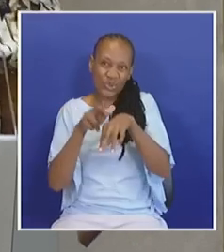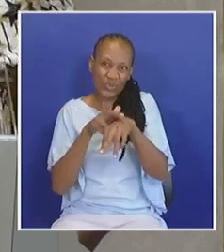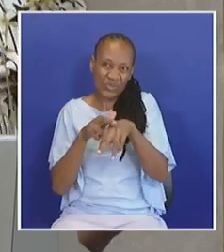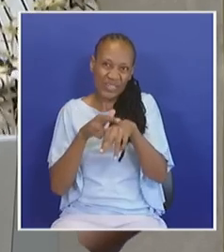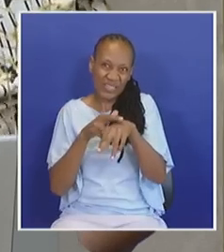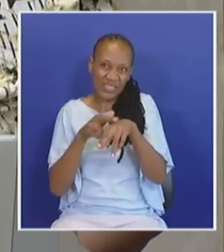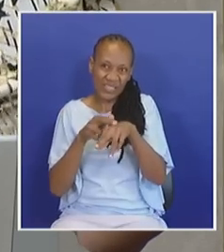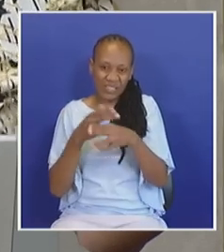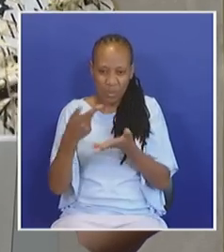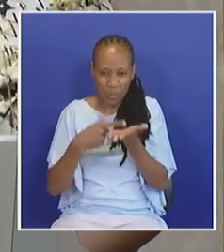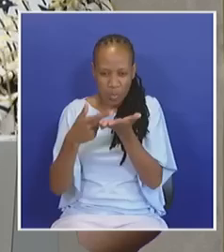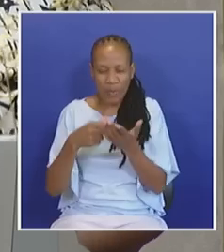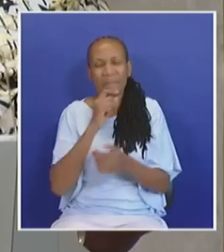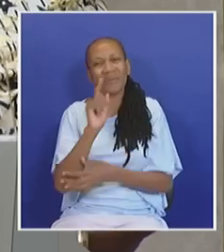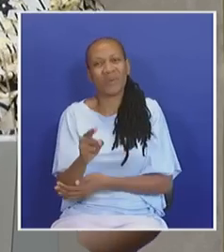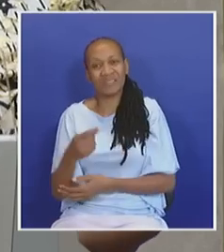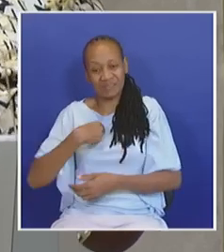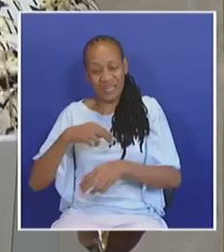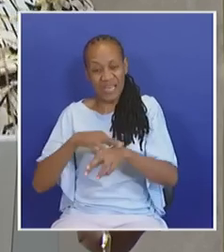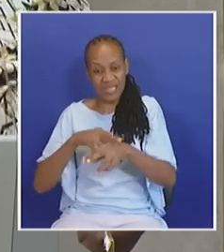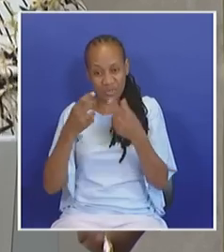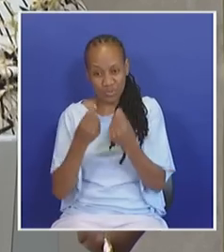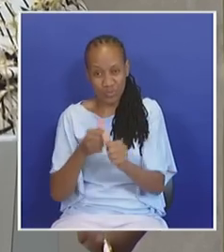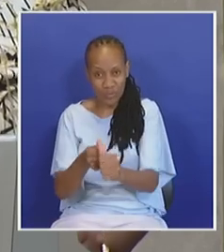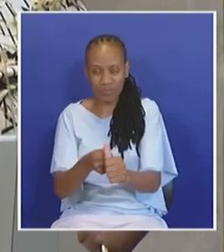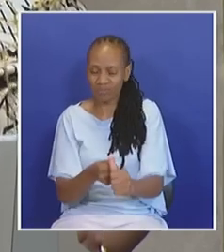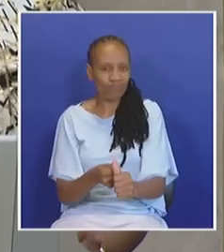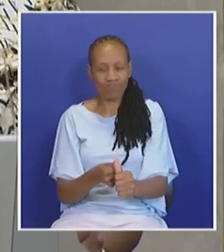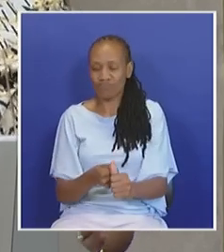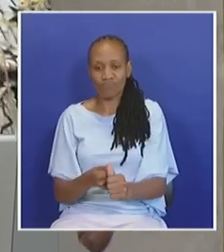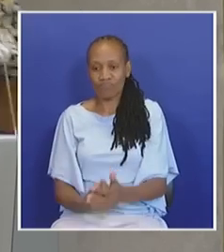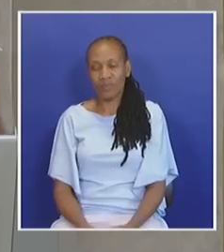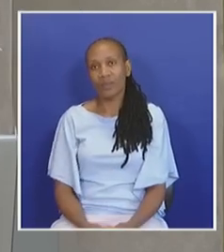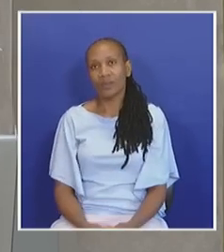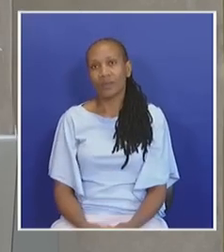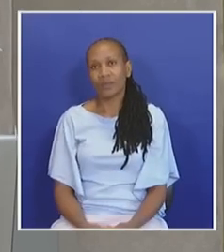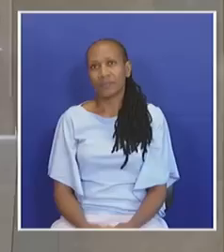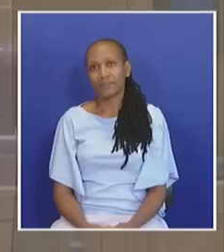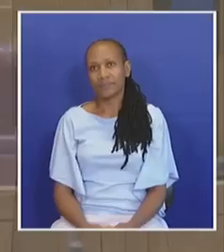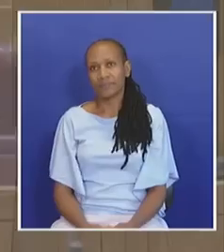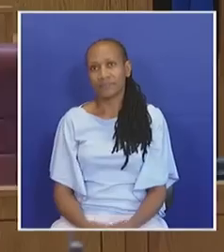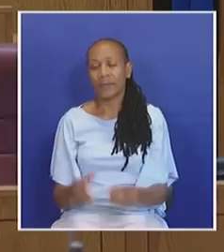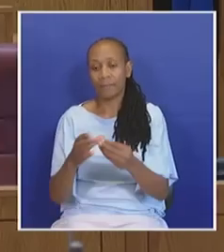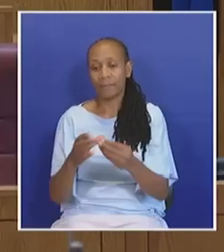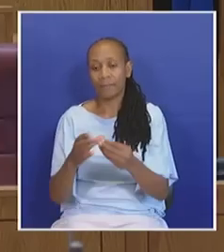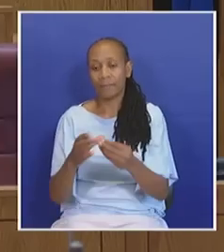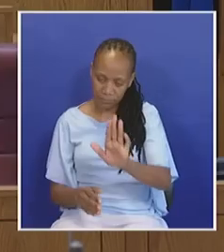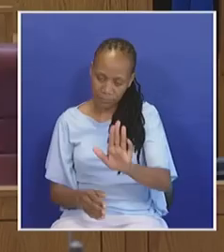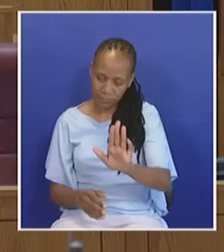racist. We are saying, let's do a head count. Honorable Dlamini, Honorable Mukwili, you are on the